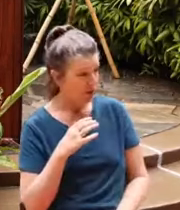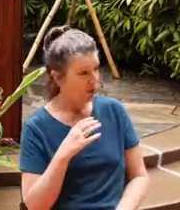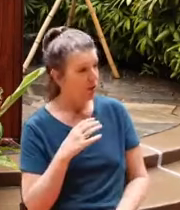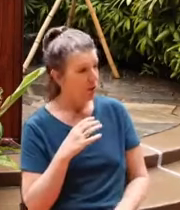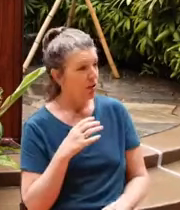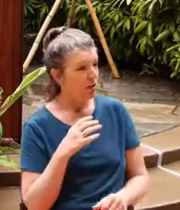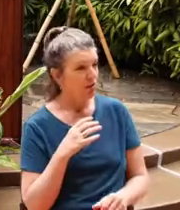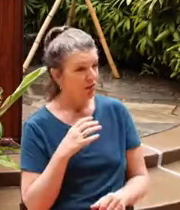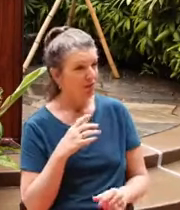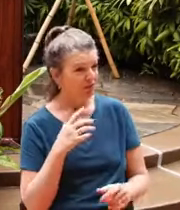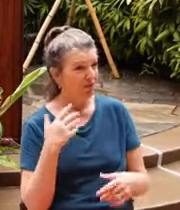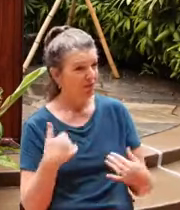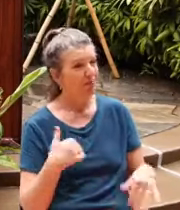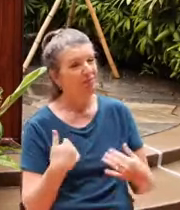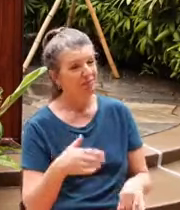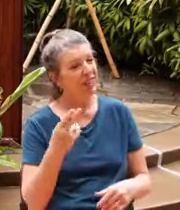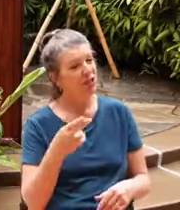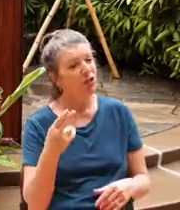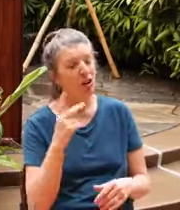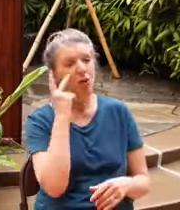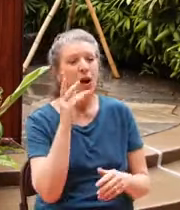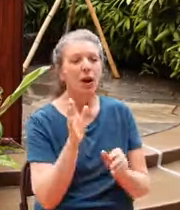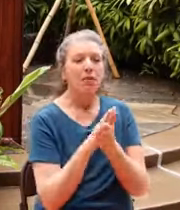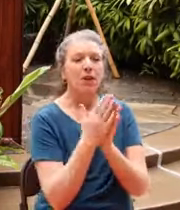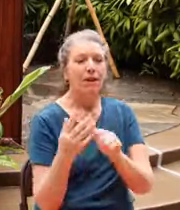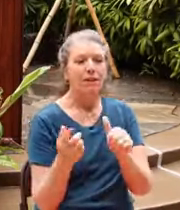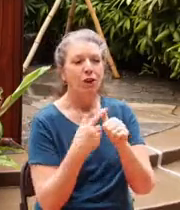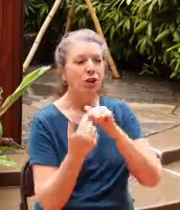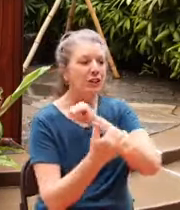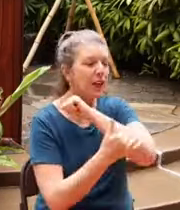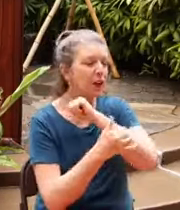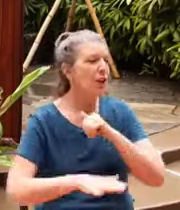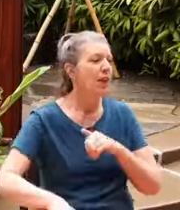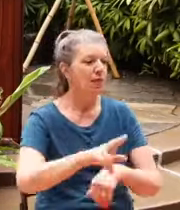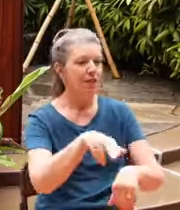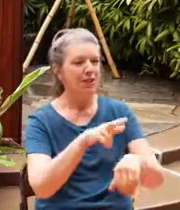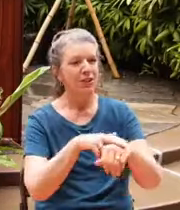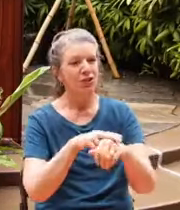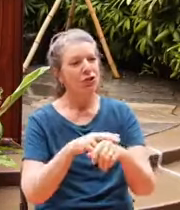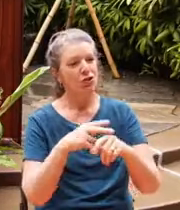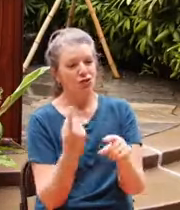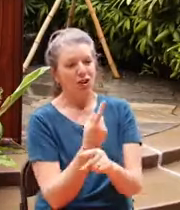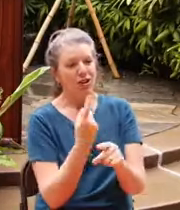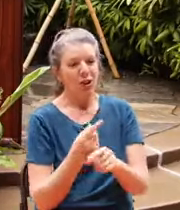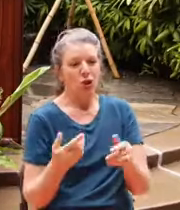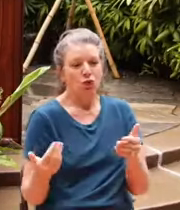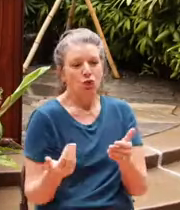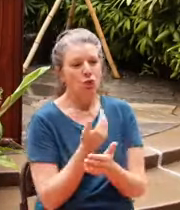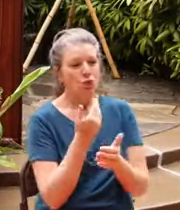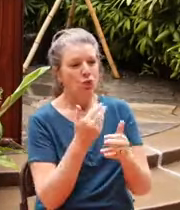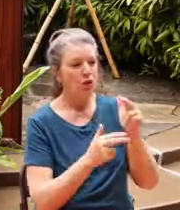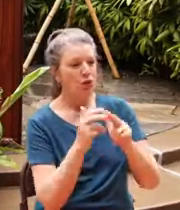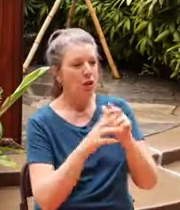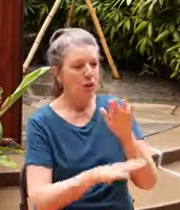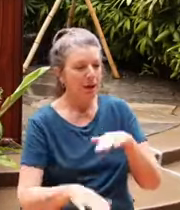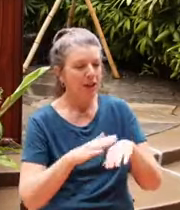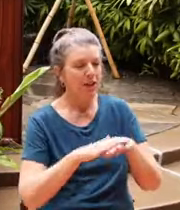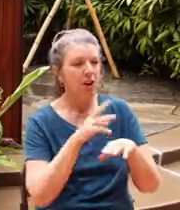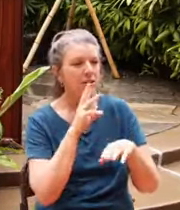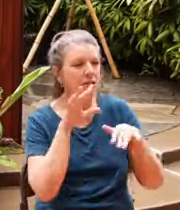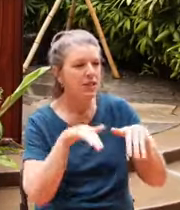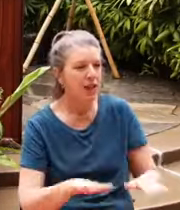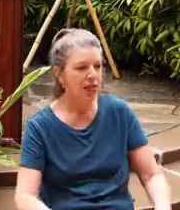history as Kauai became one of the first counties in the nation to regulate new construction based on sea level